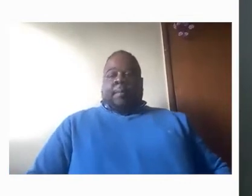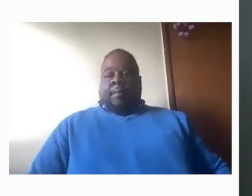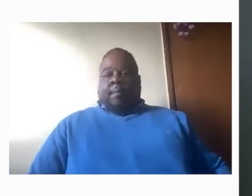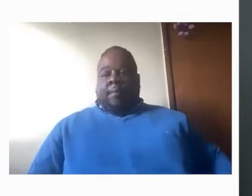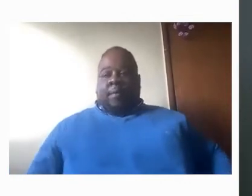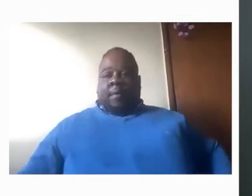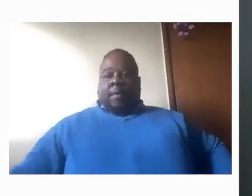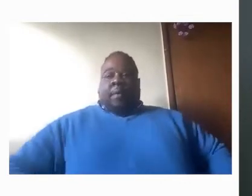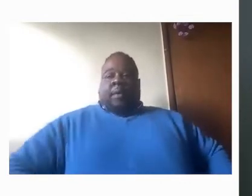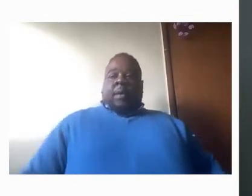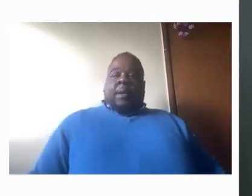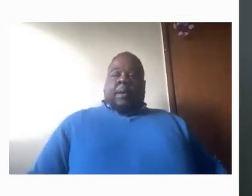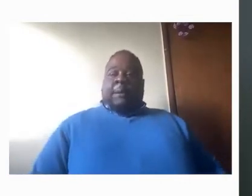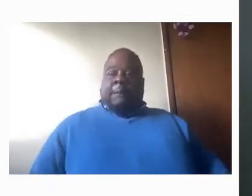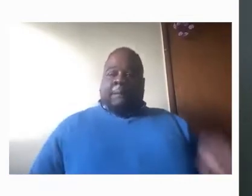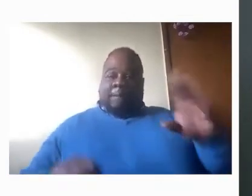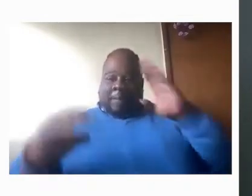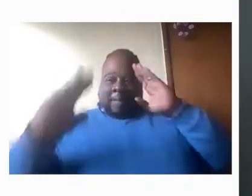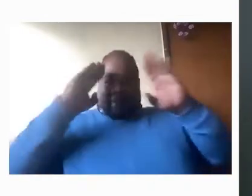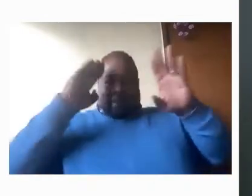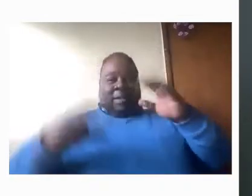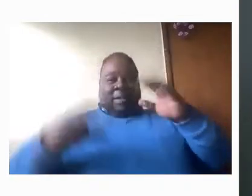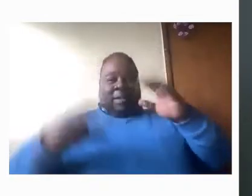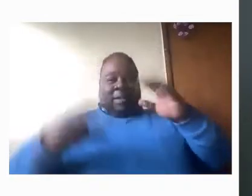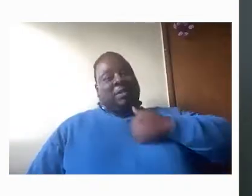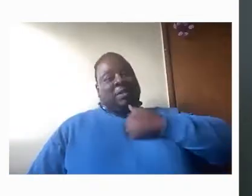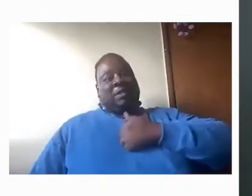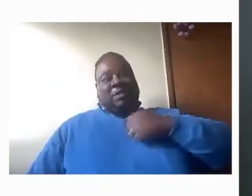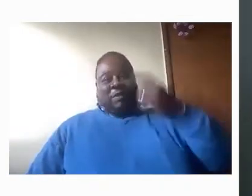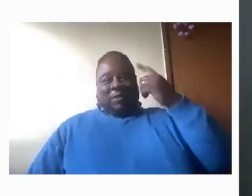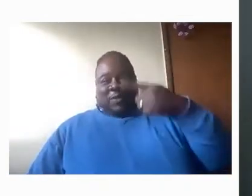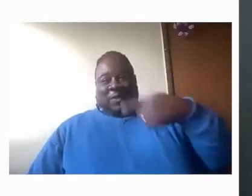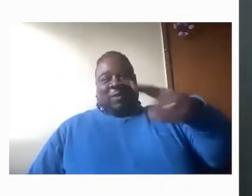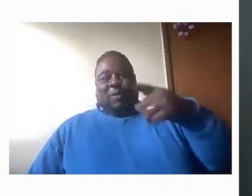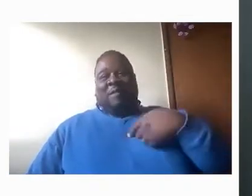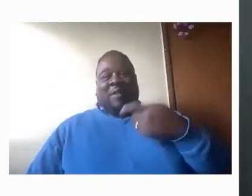Okay, so sorry guys for a little bit of technical